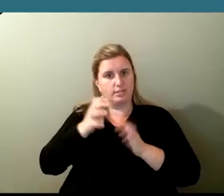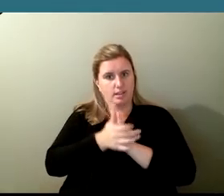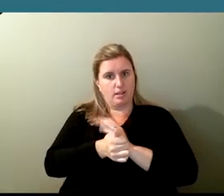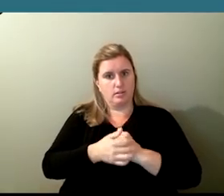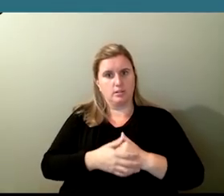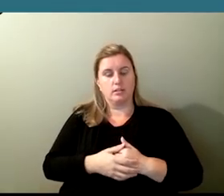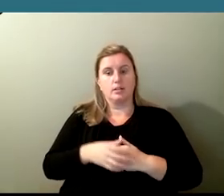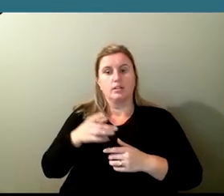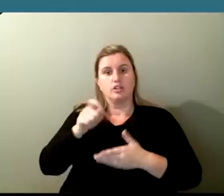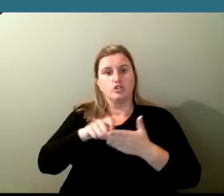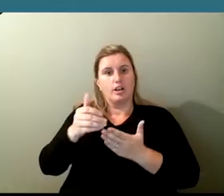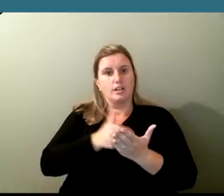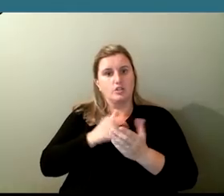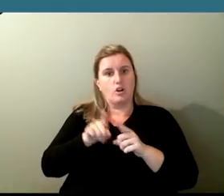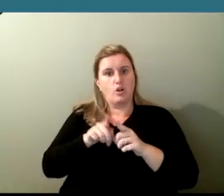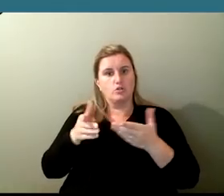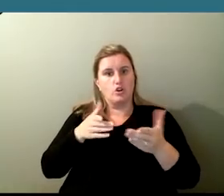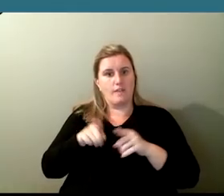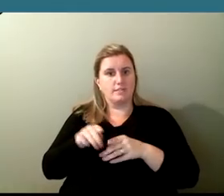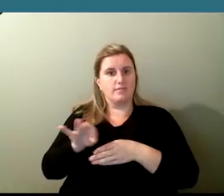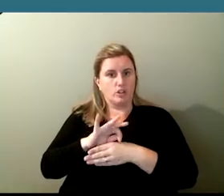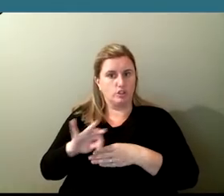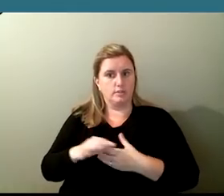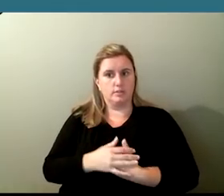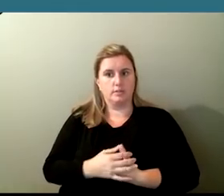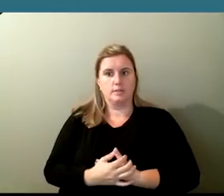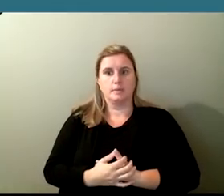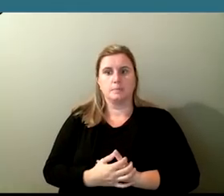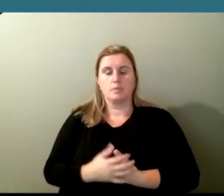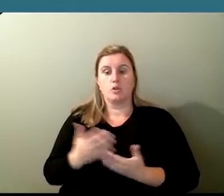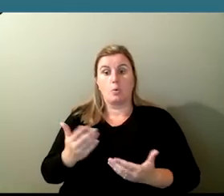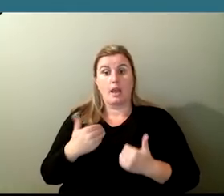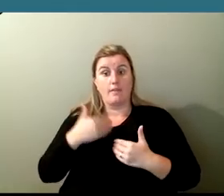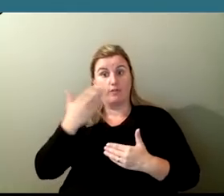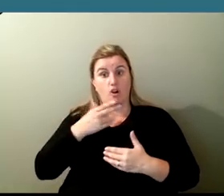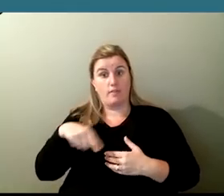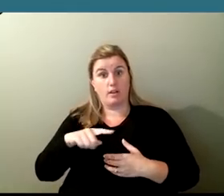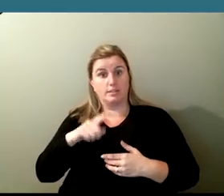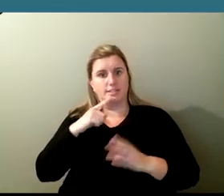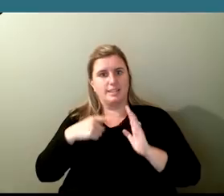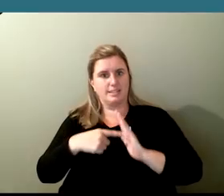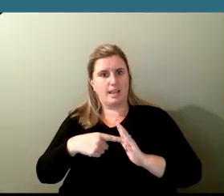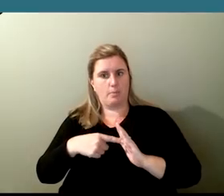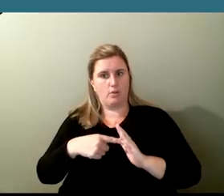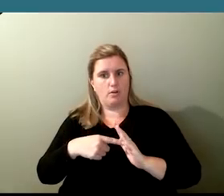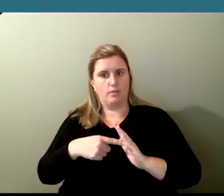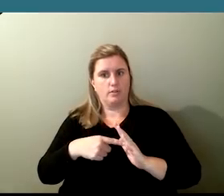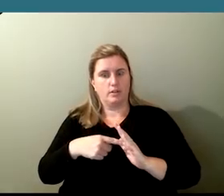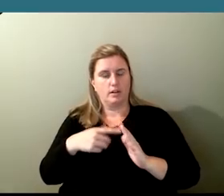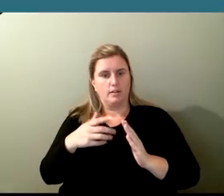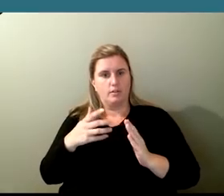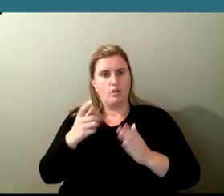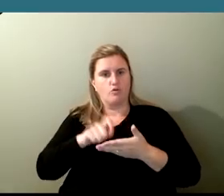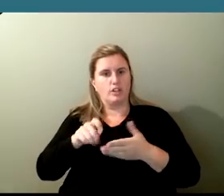this case, the checklist can also serve this function. So what we have in front of us is just an example of a